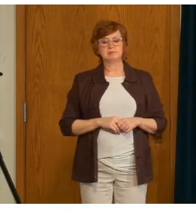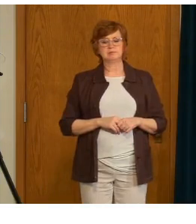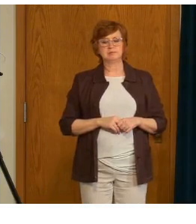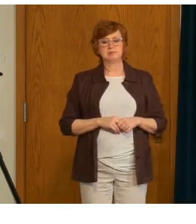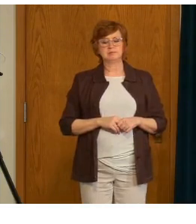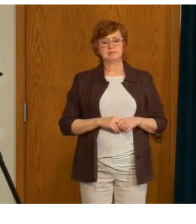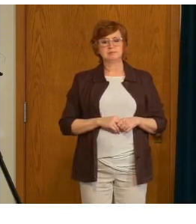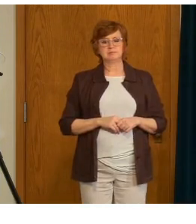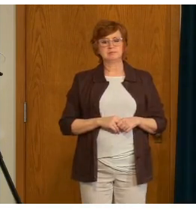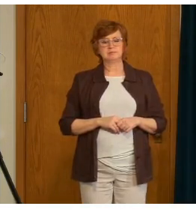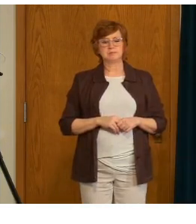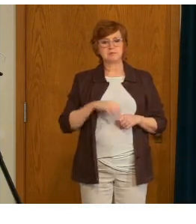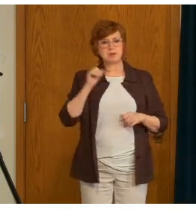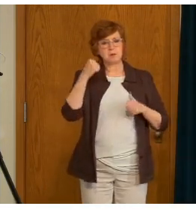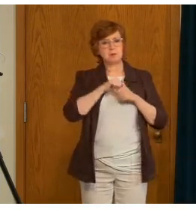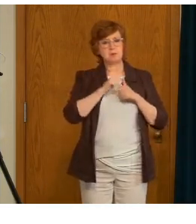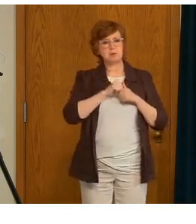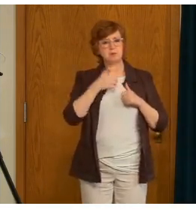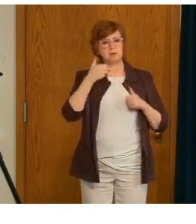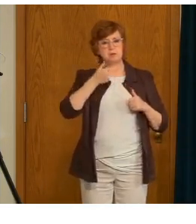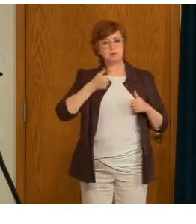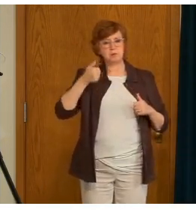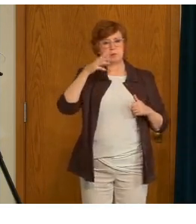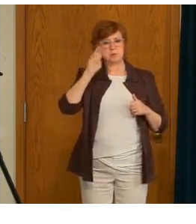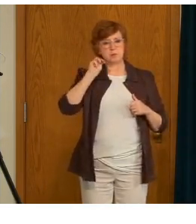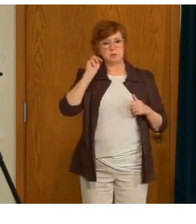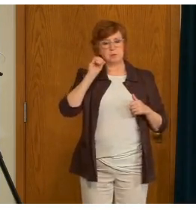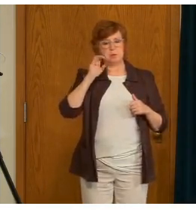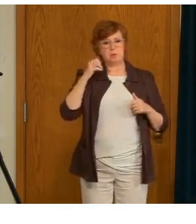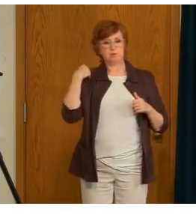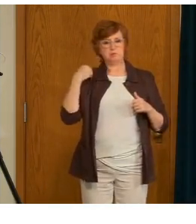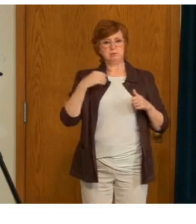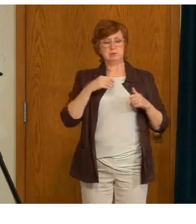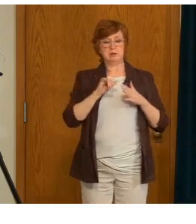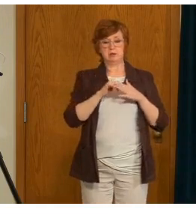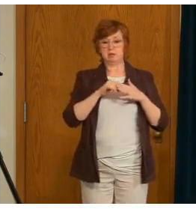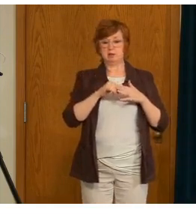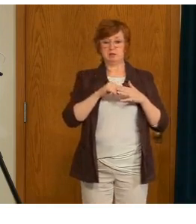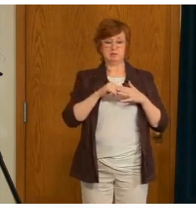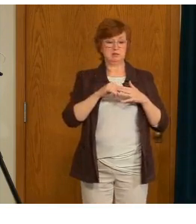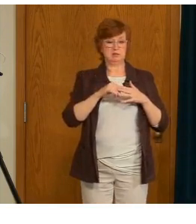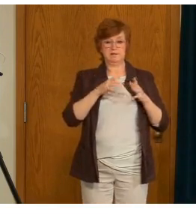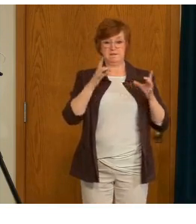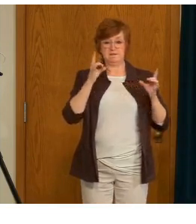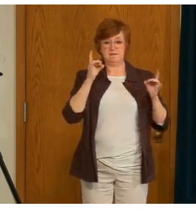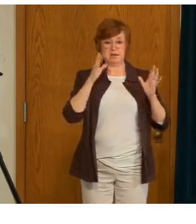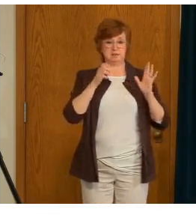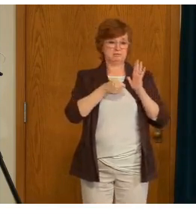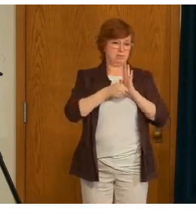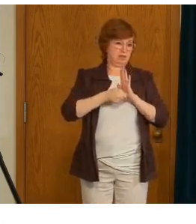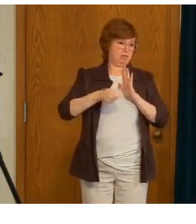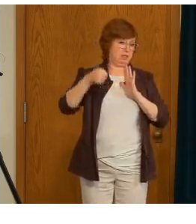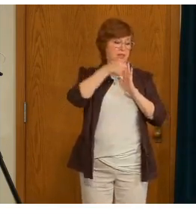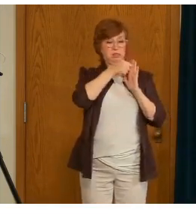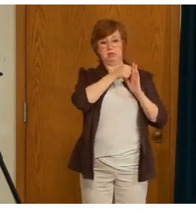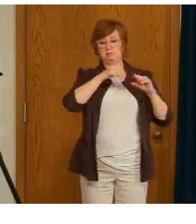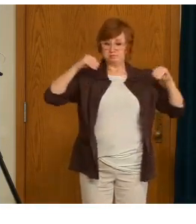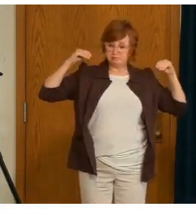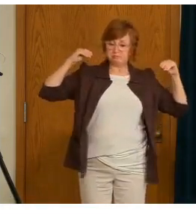Like the Premier said, it's not an on-off switch, it's like a dimmer switch, that as the dial for vaccine uptake goes higher, we can